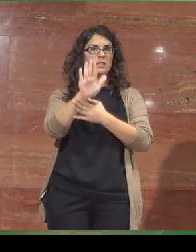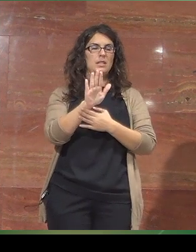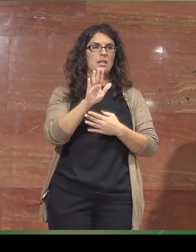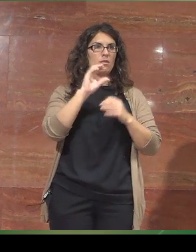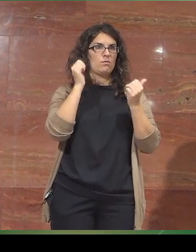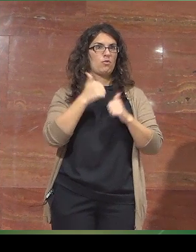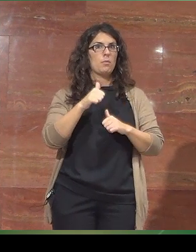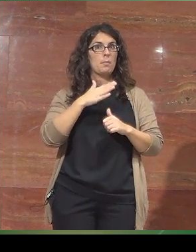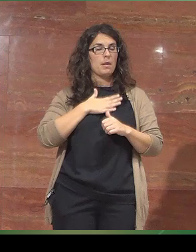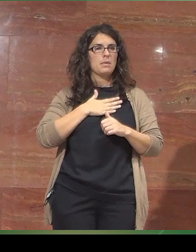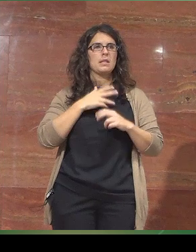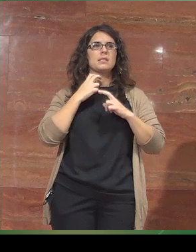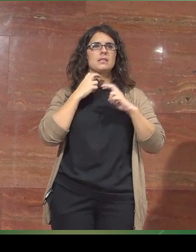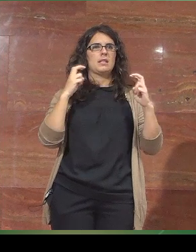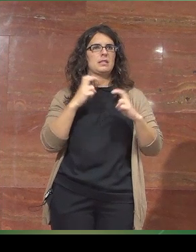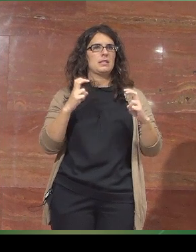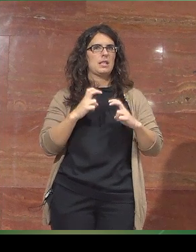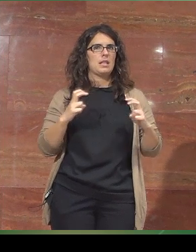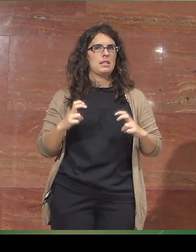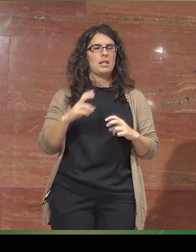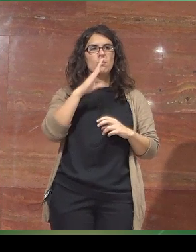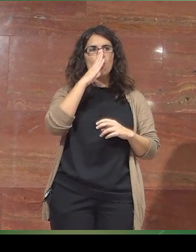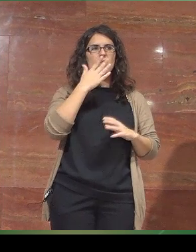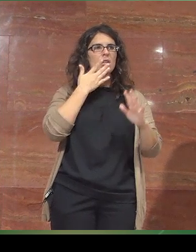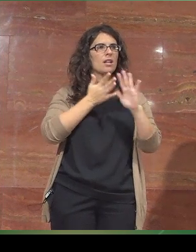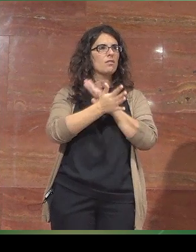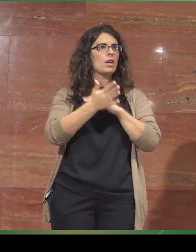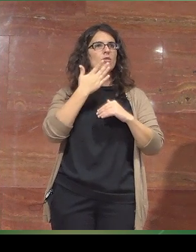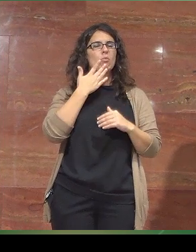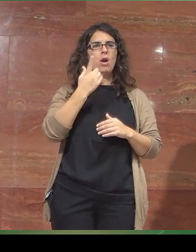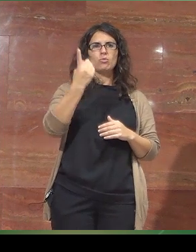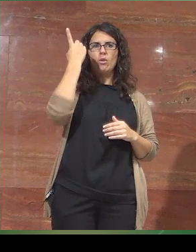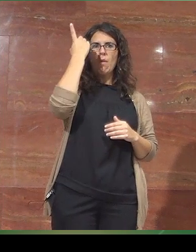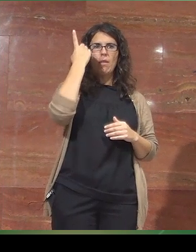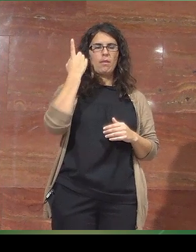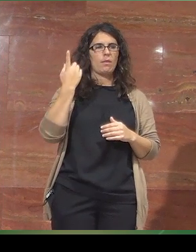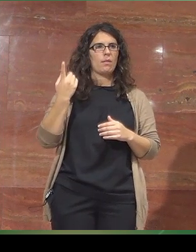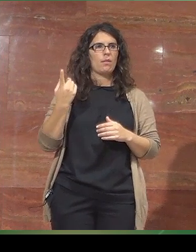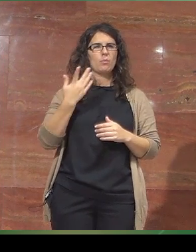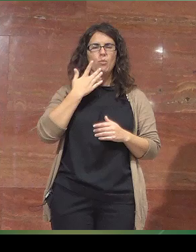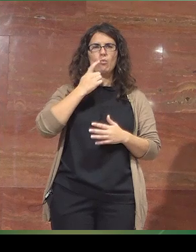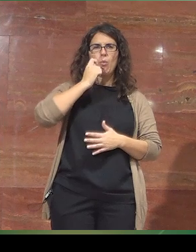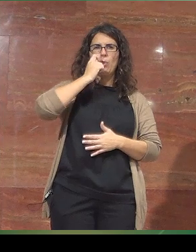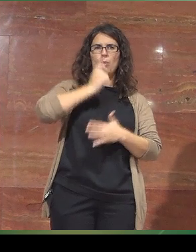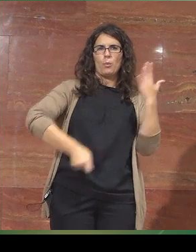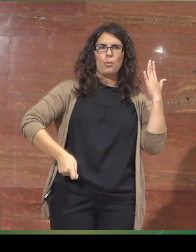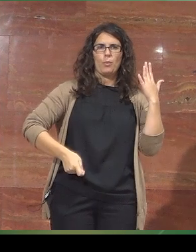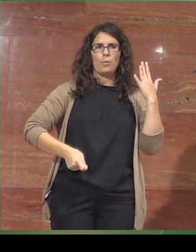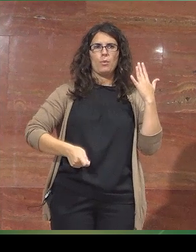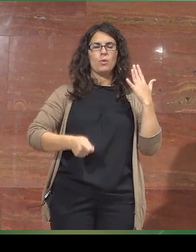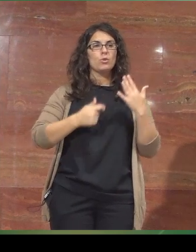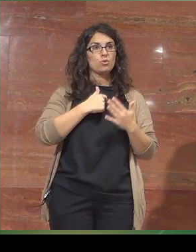this authority. They express something absolutely hard. And I think this interaction in